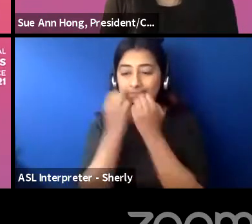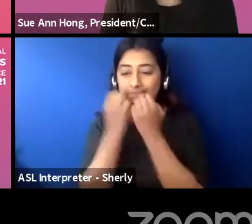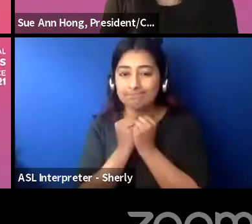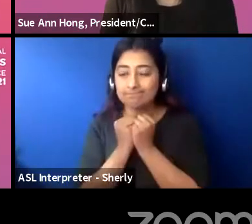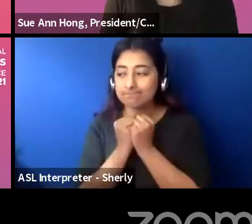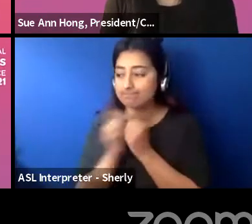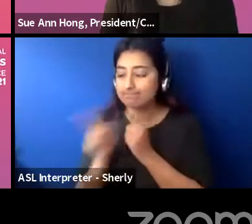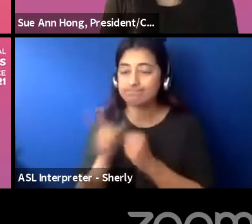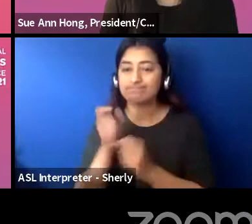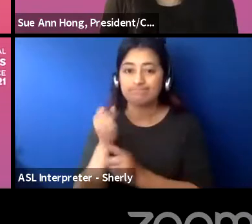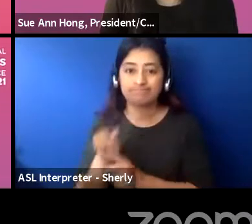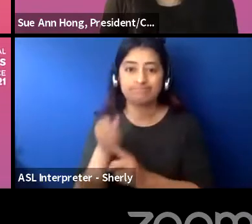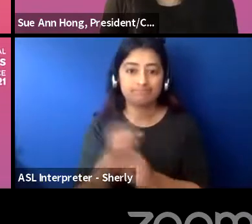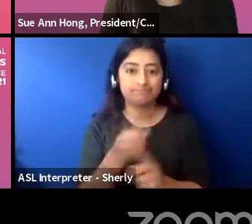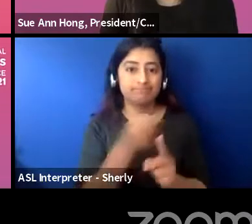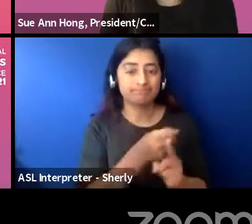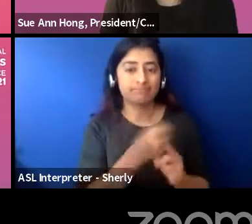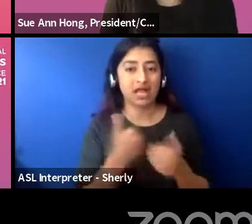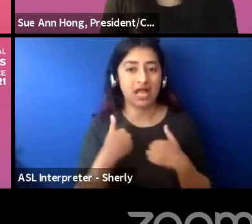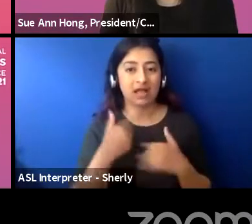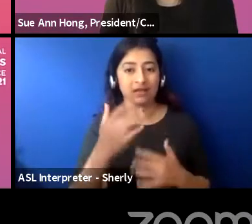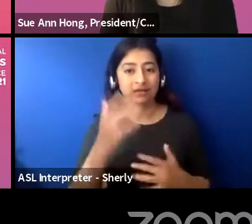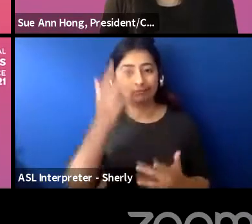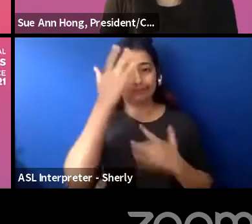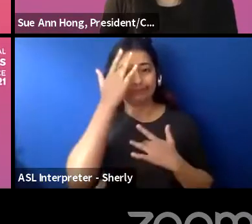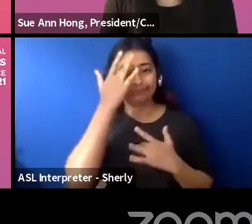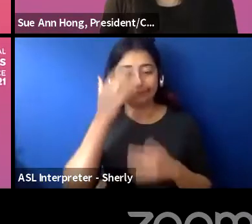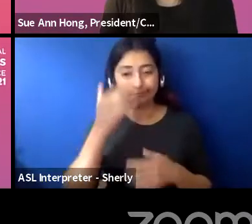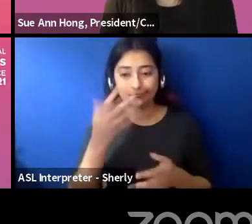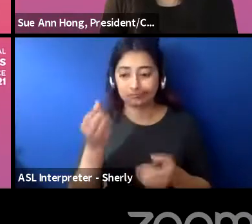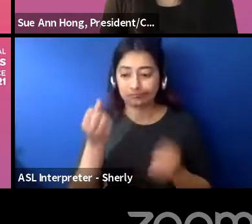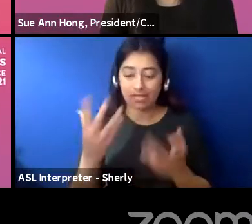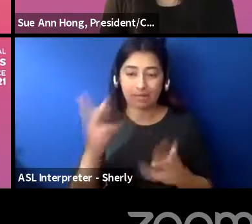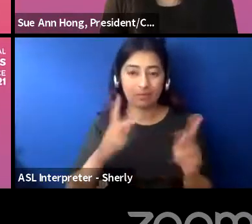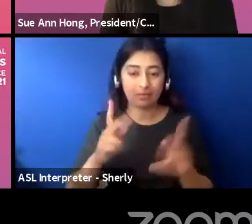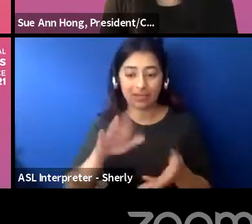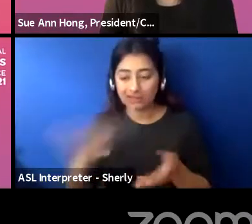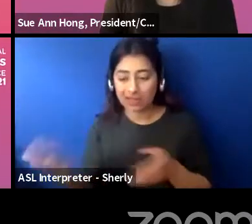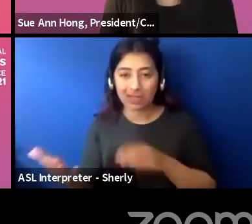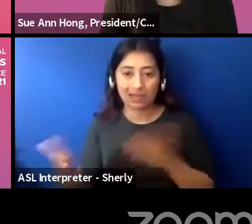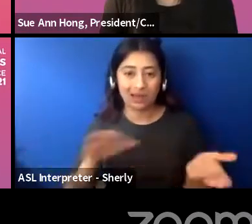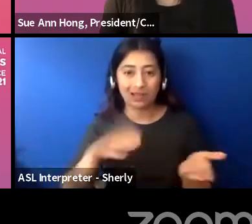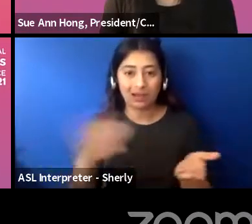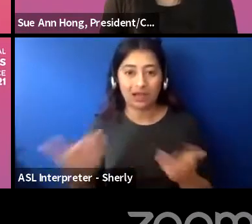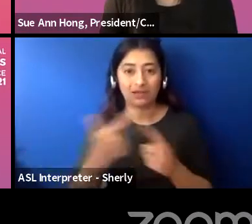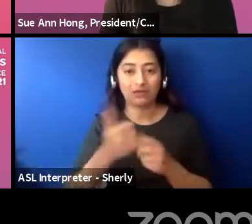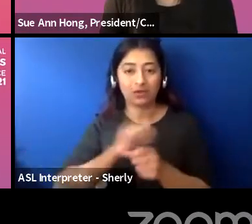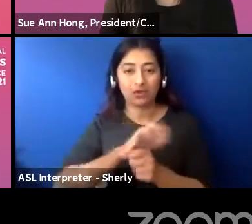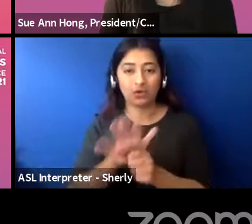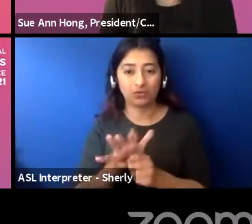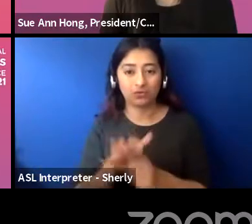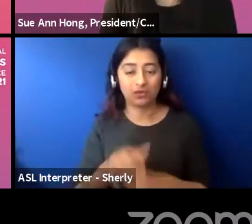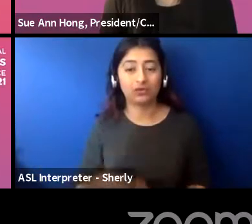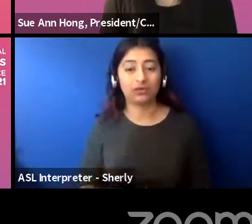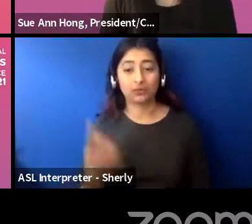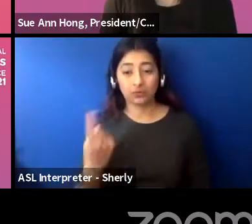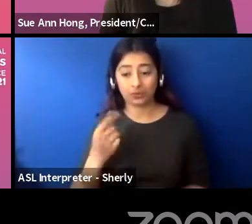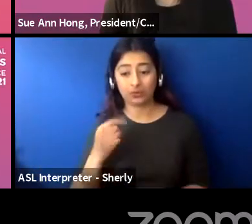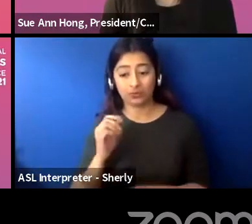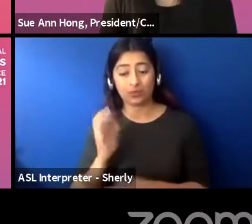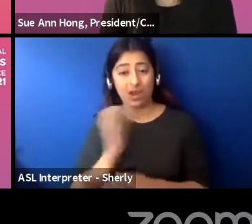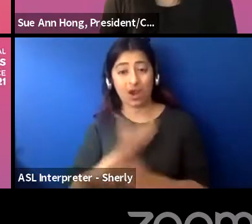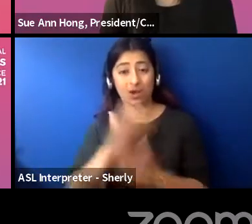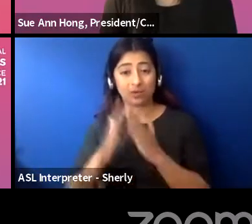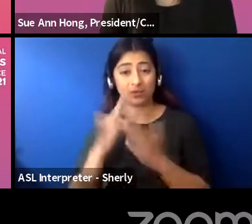have COVID-19, so many individuals pass away from COVID-19. We're one of the communities that has been hardest